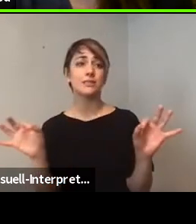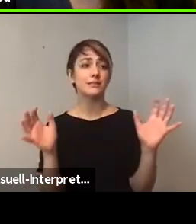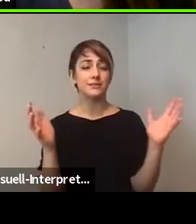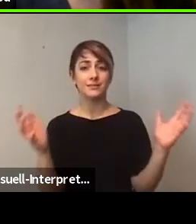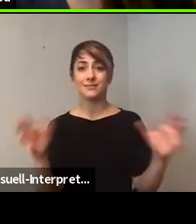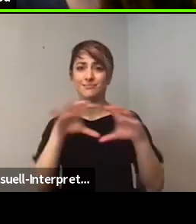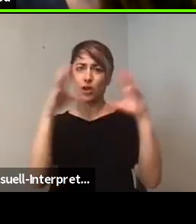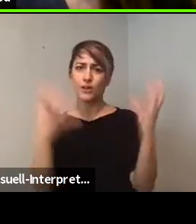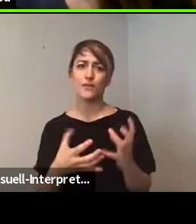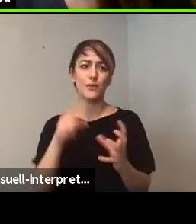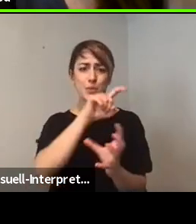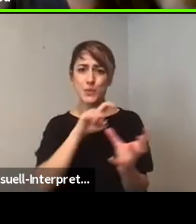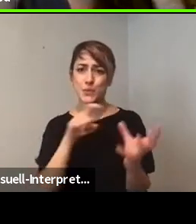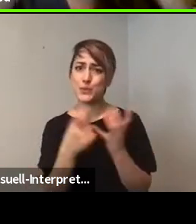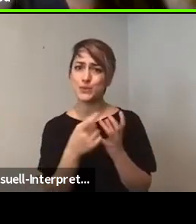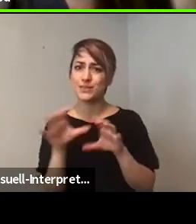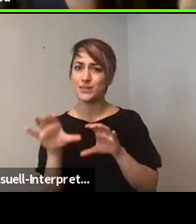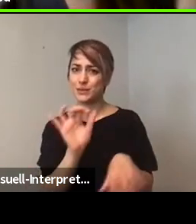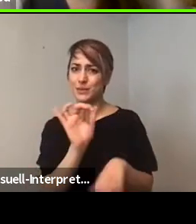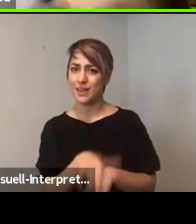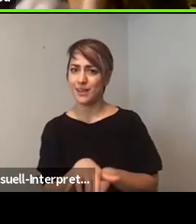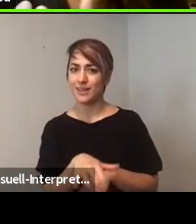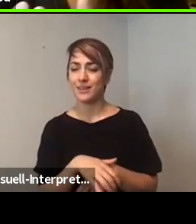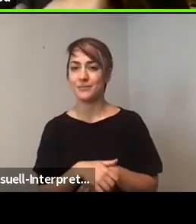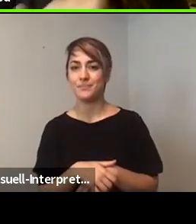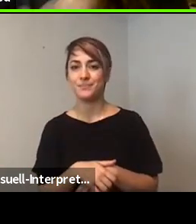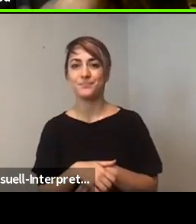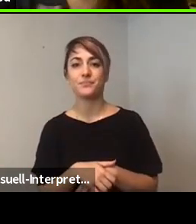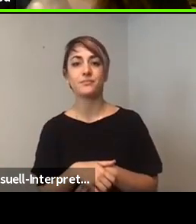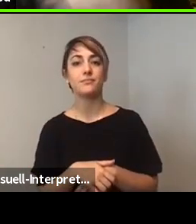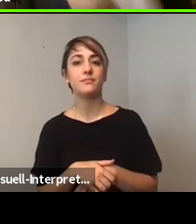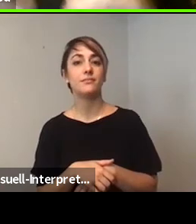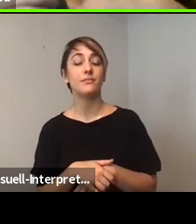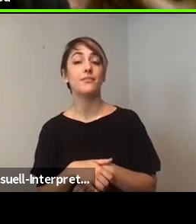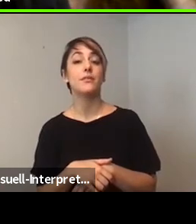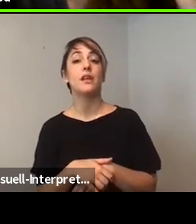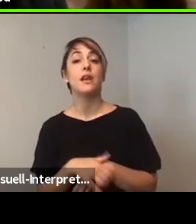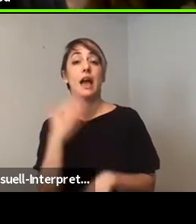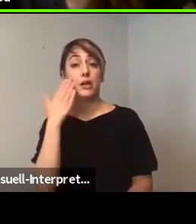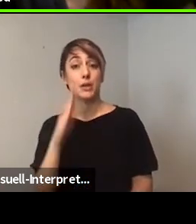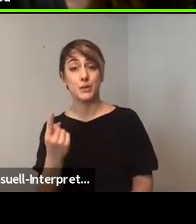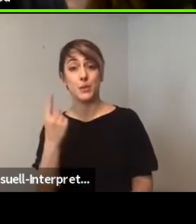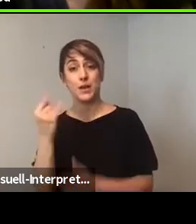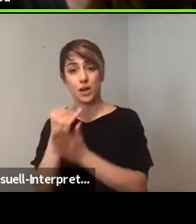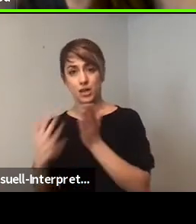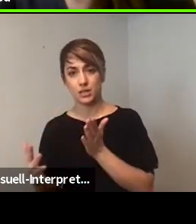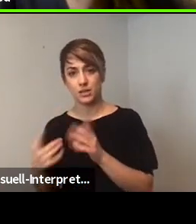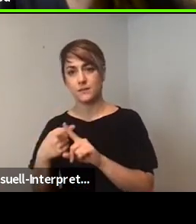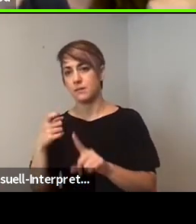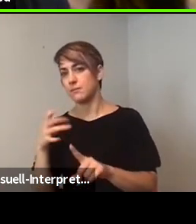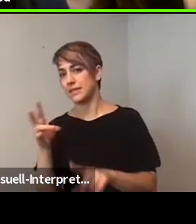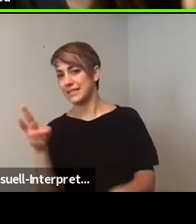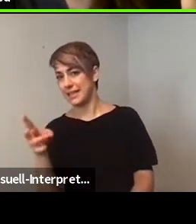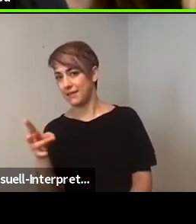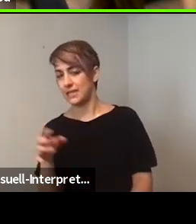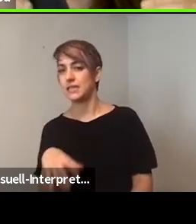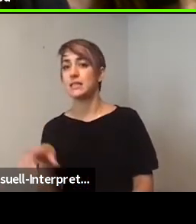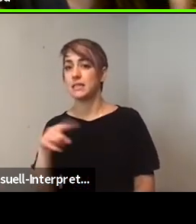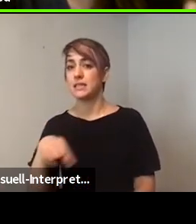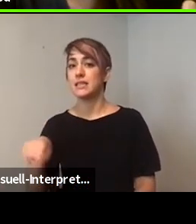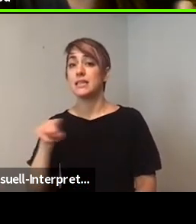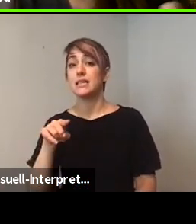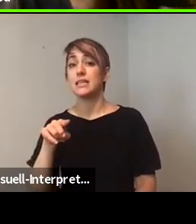in the 70s. And I don't know, but the artist wrote, she wants that to be online at